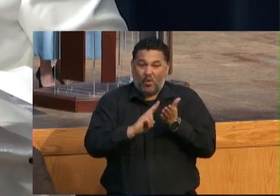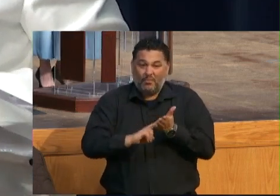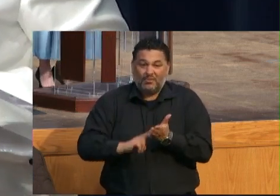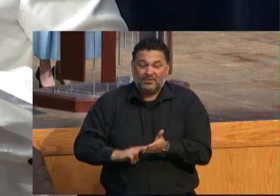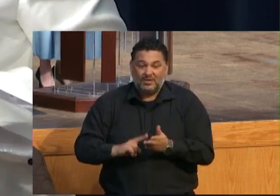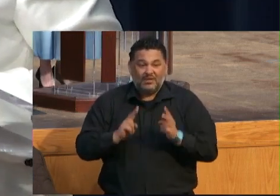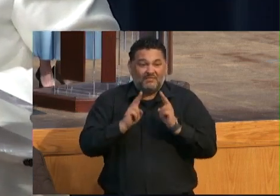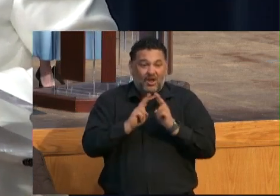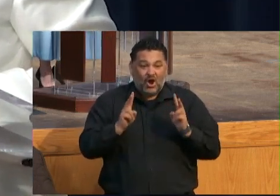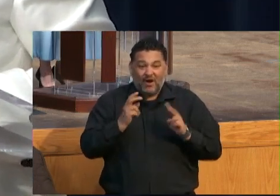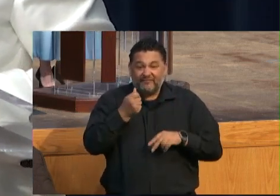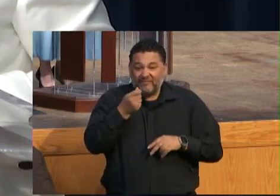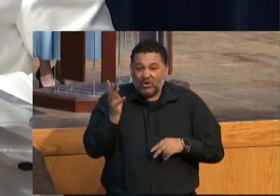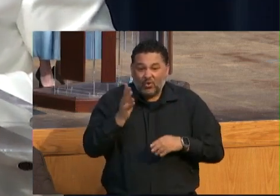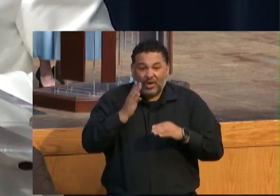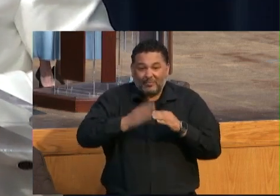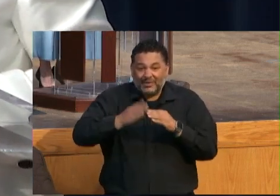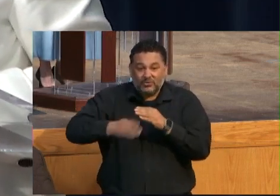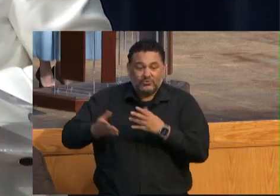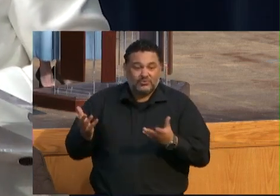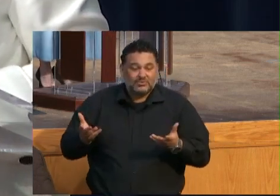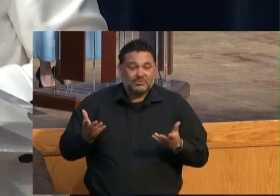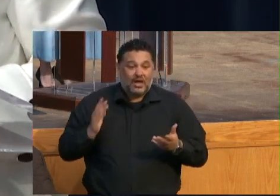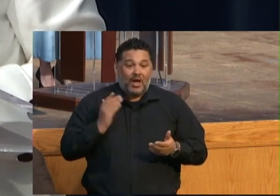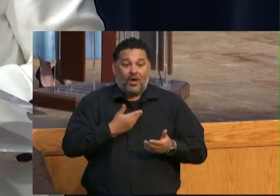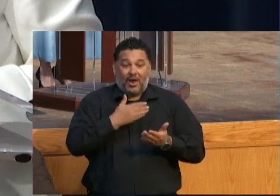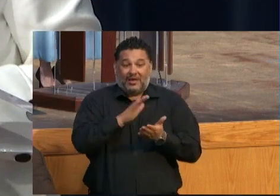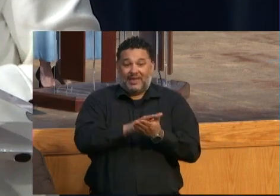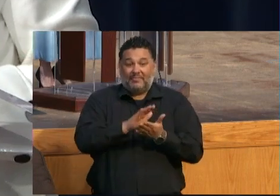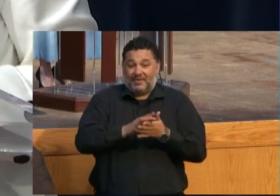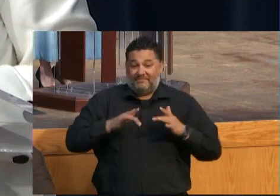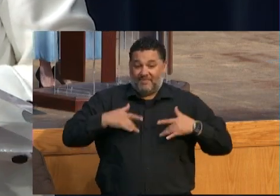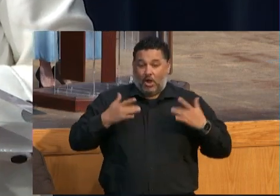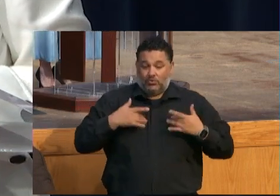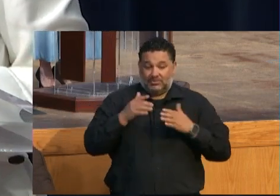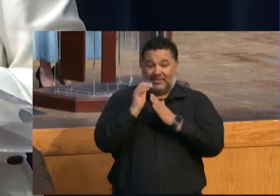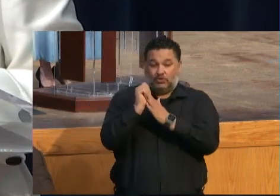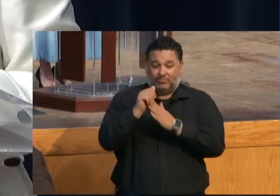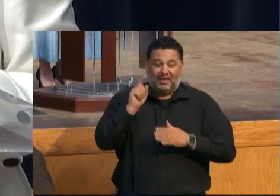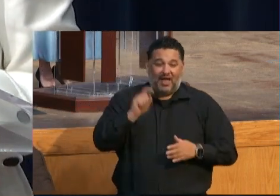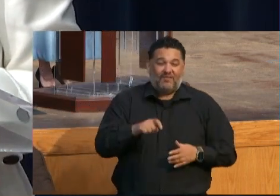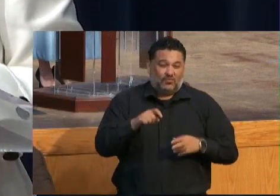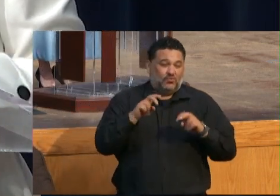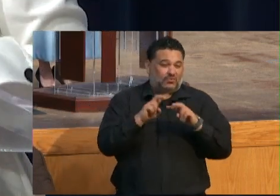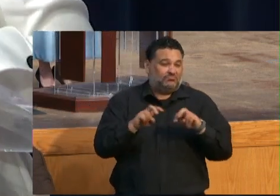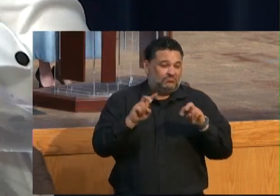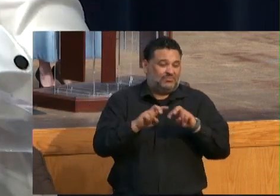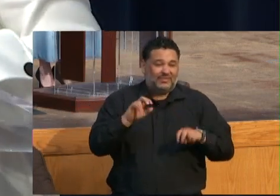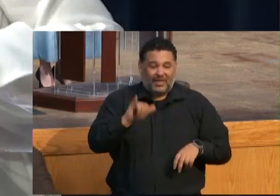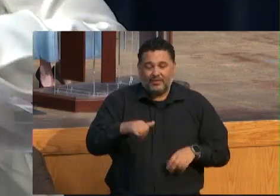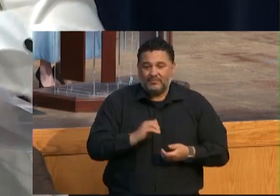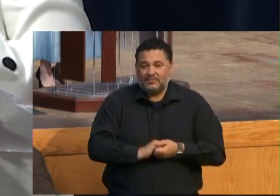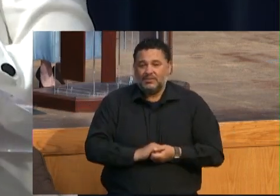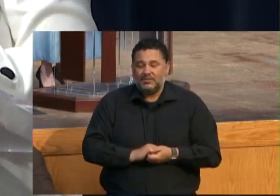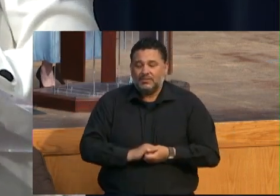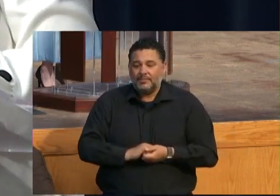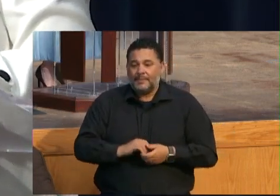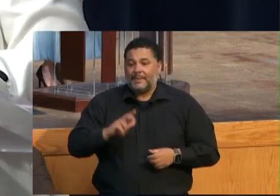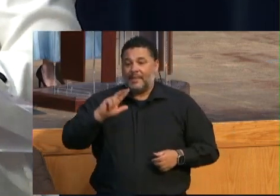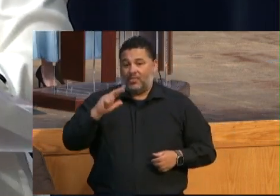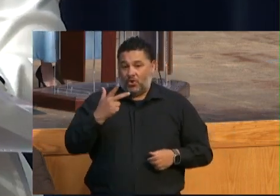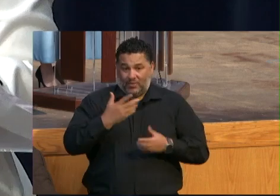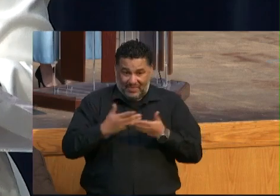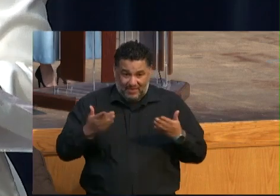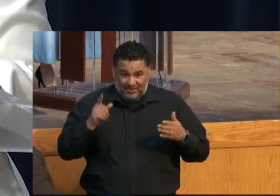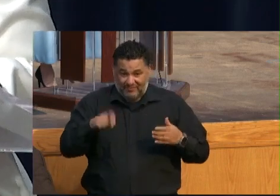few completers. And so our academic affairs leadership will have to take a look at that. The third thing that we have to do, we've put a lot